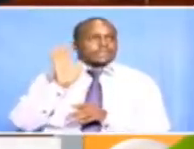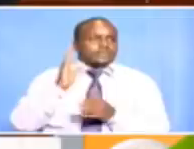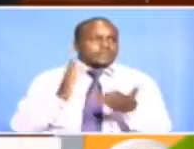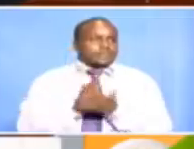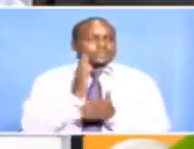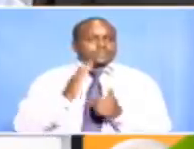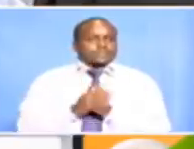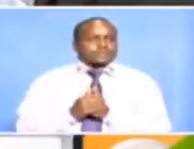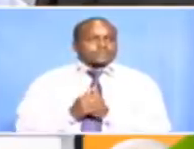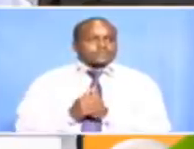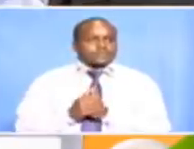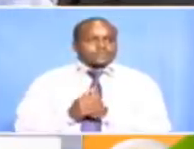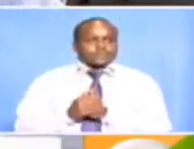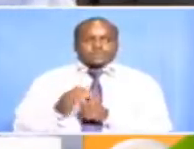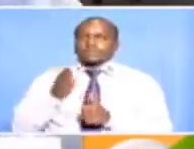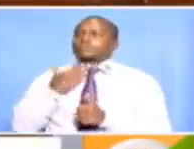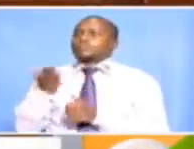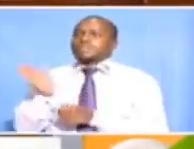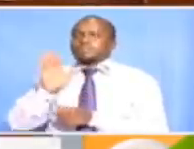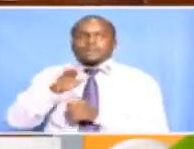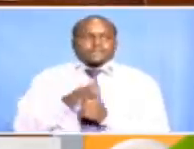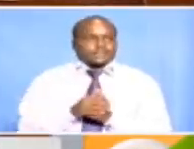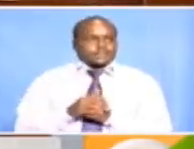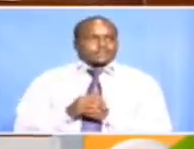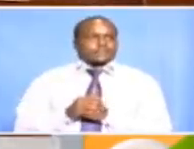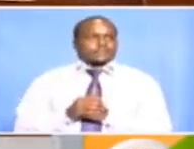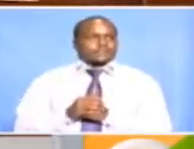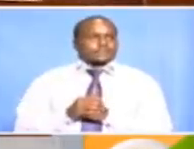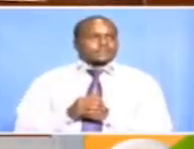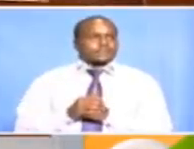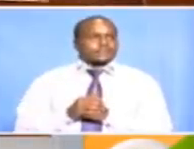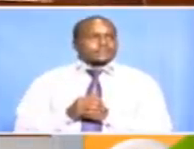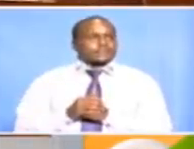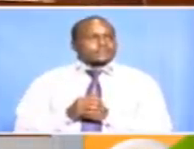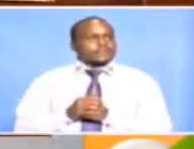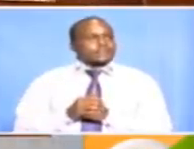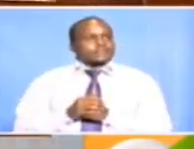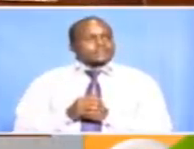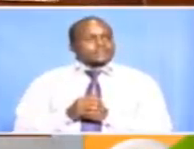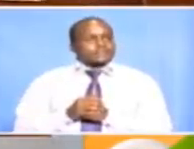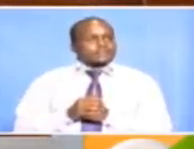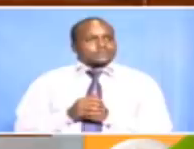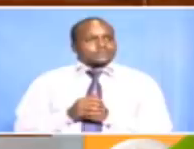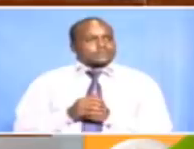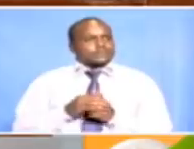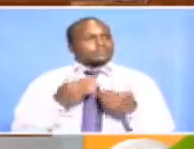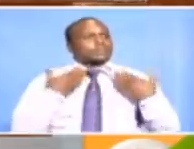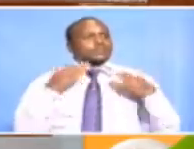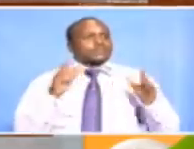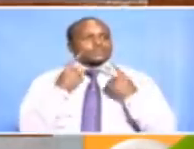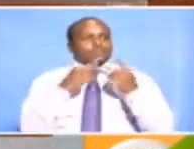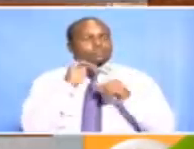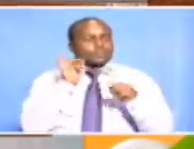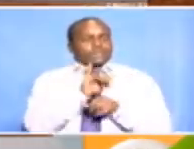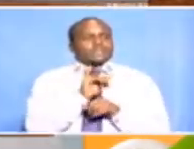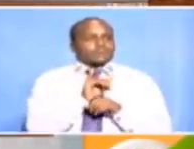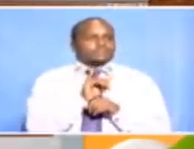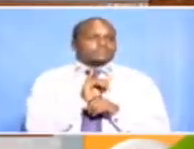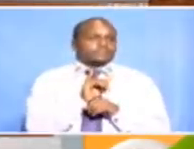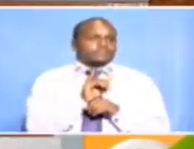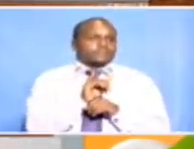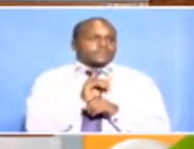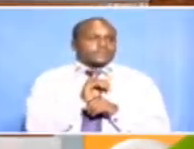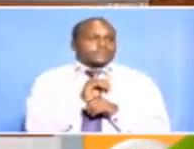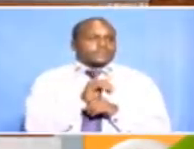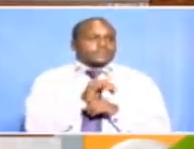right. Would you want her back? Right. This is a matter which is before court. Would you want her back? I don't want to comment on that because